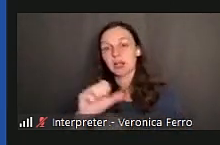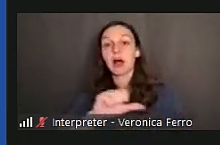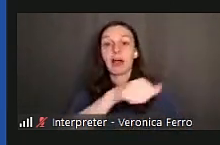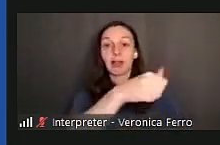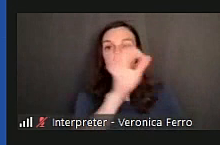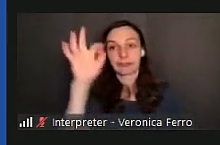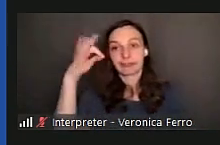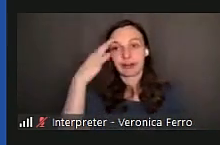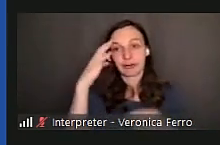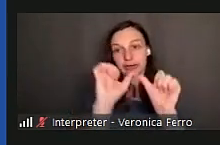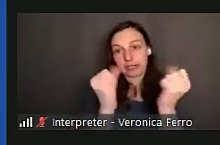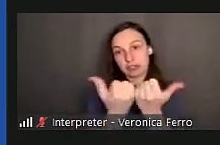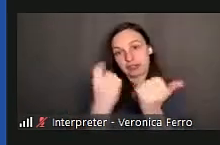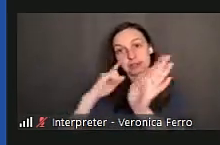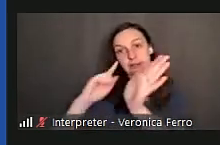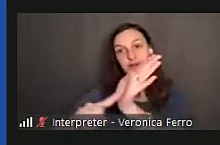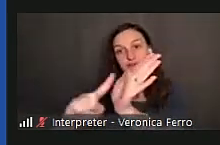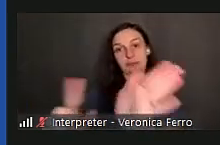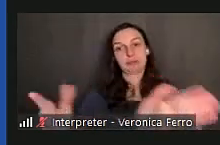purview.